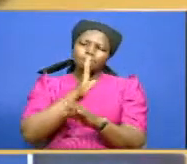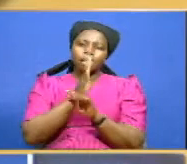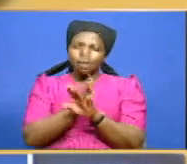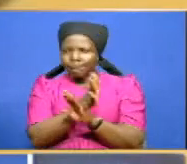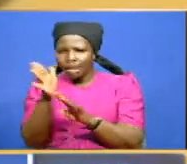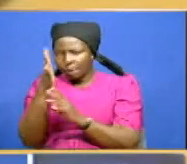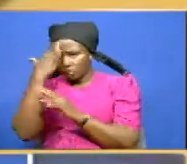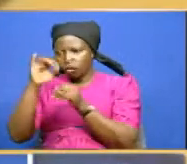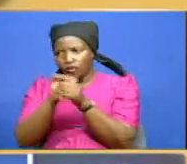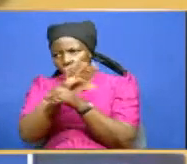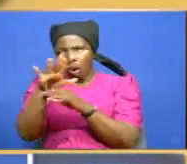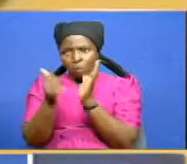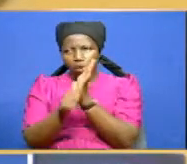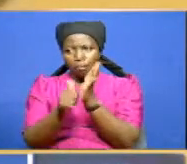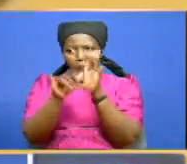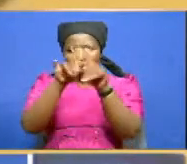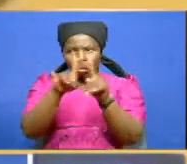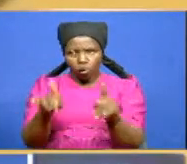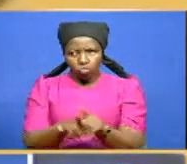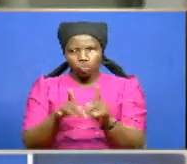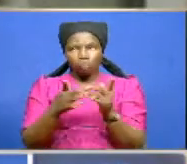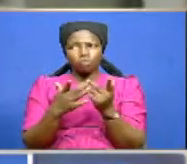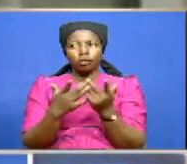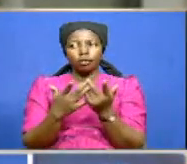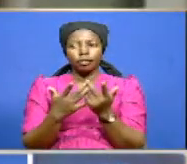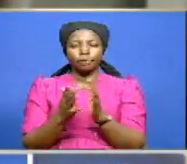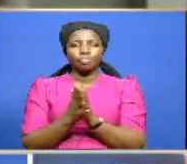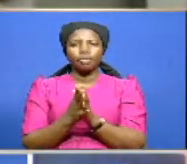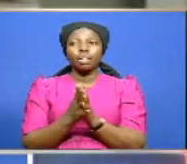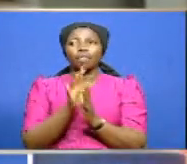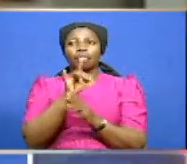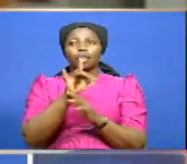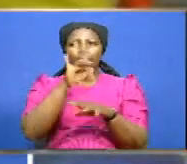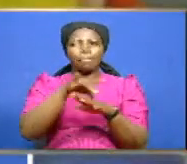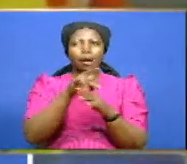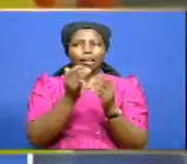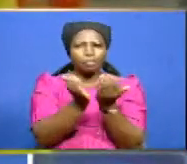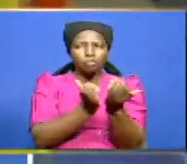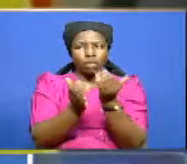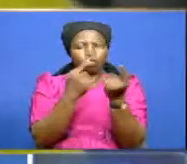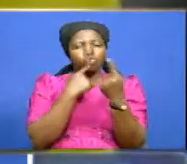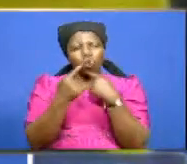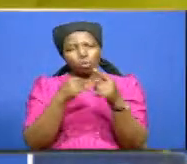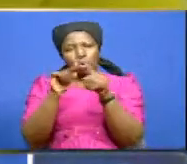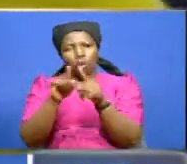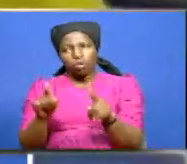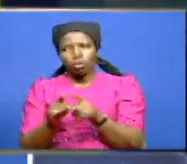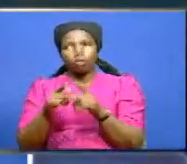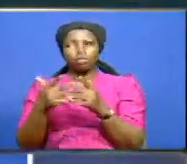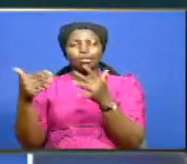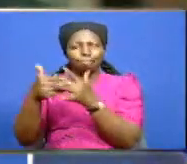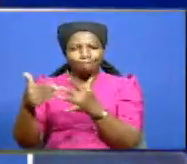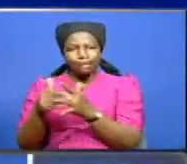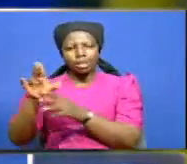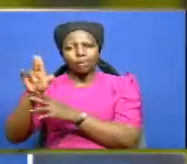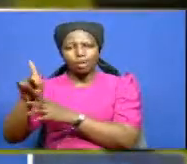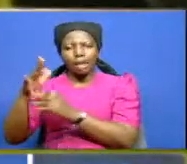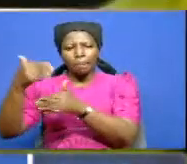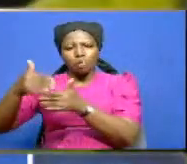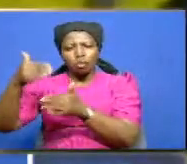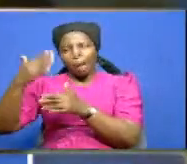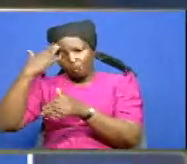crisis and the deadlock in trade talks. The impasse in trade talks and the disruption at UK borders due to the